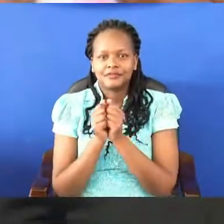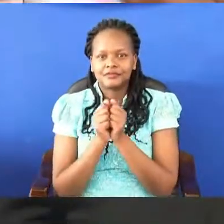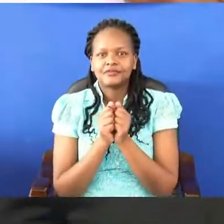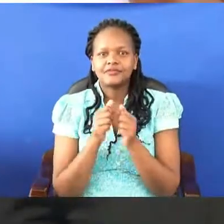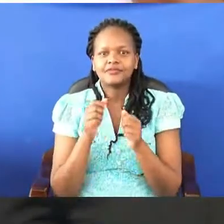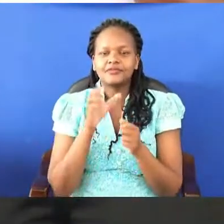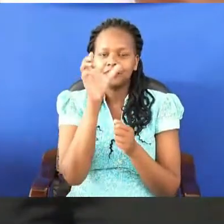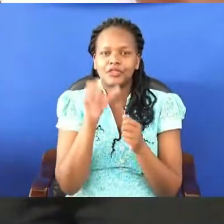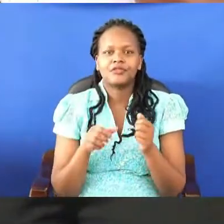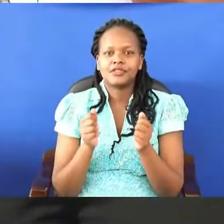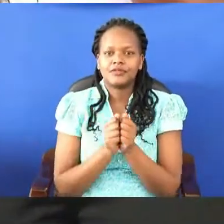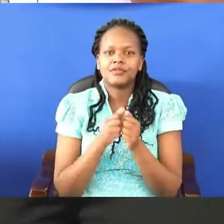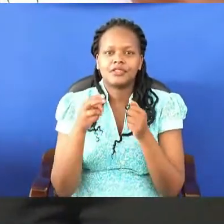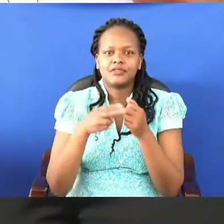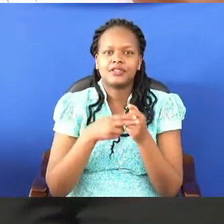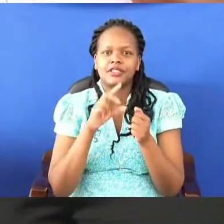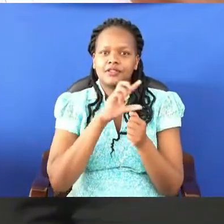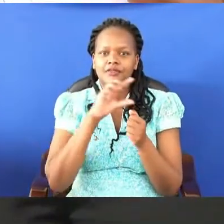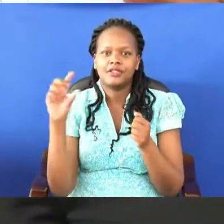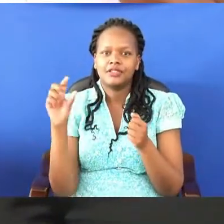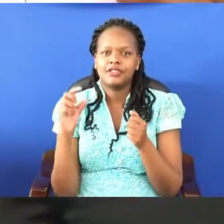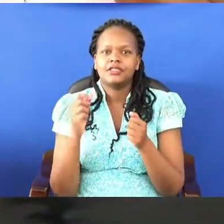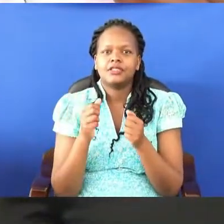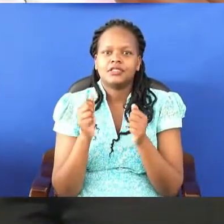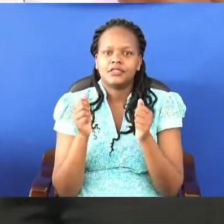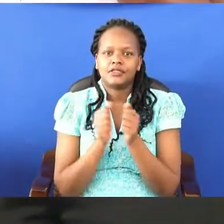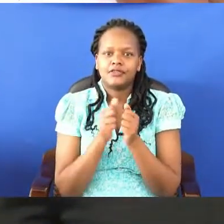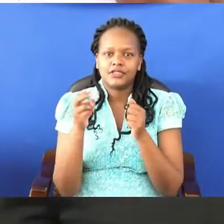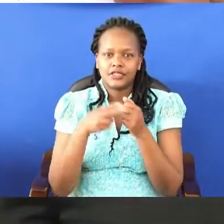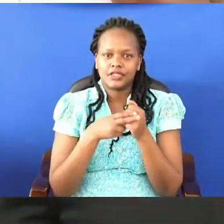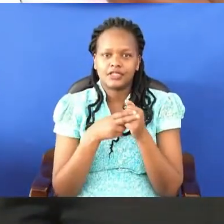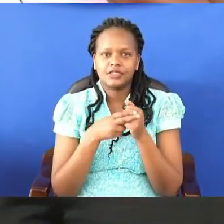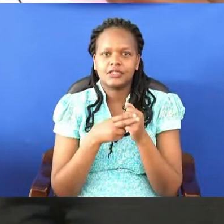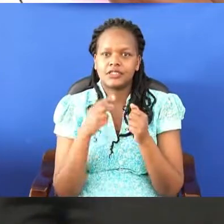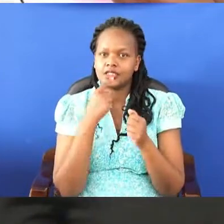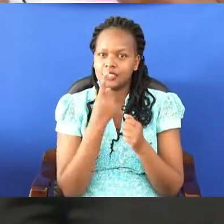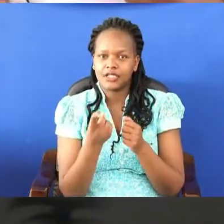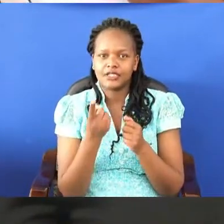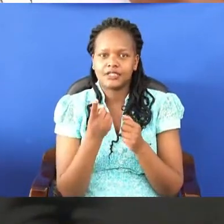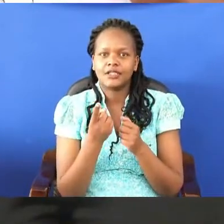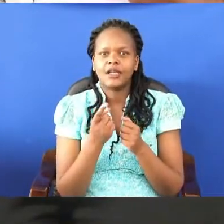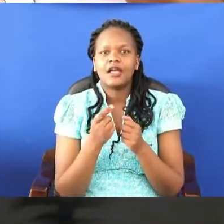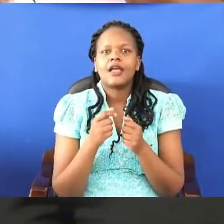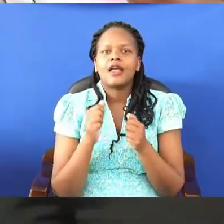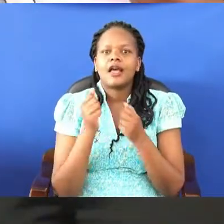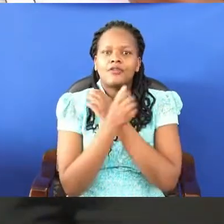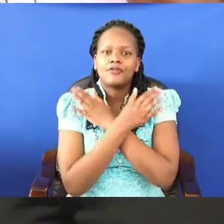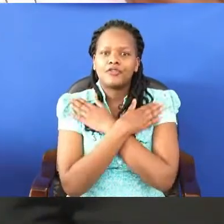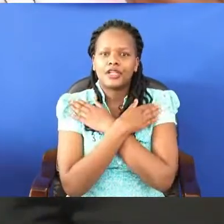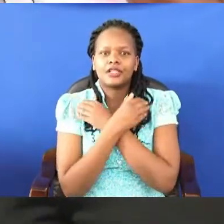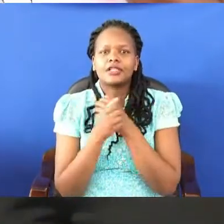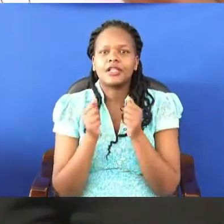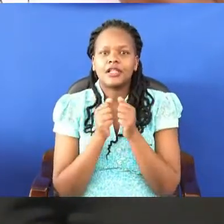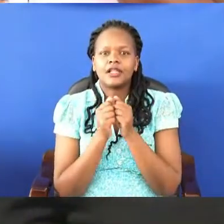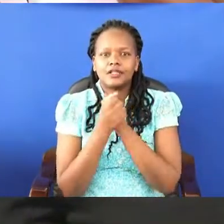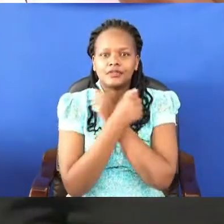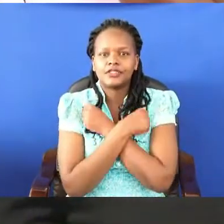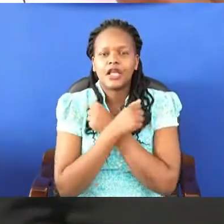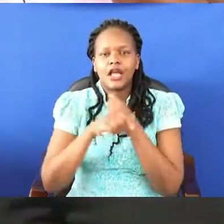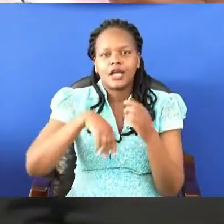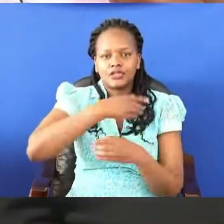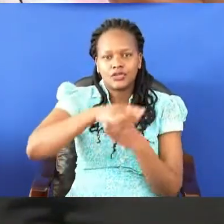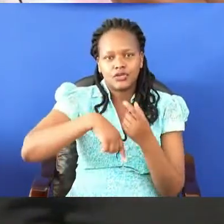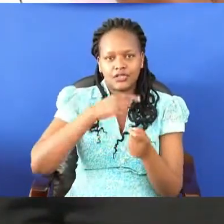Proverbs chapter 17, verse 17. It says, A friend loves at